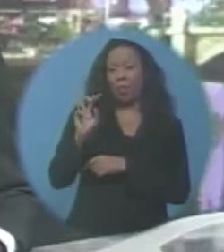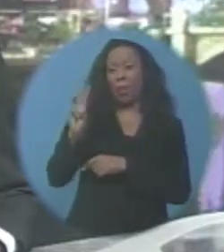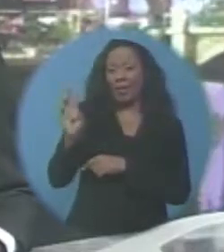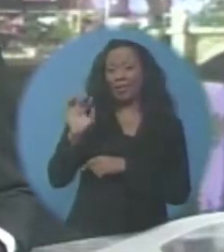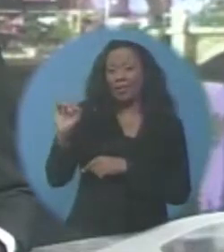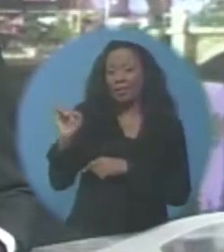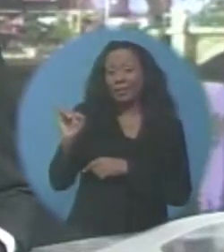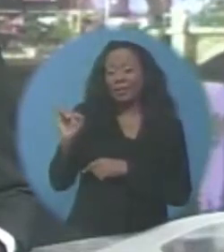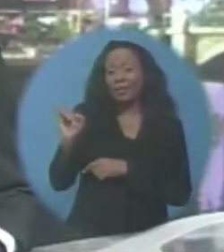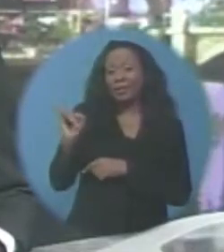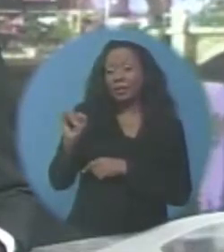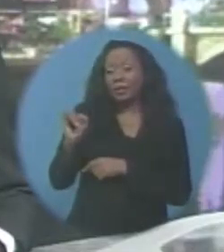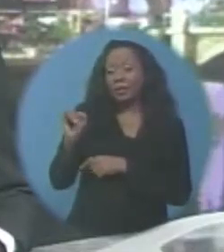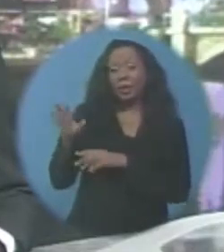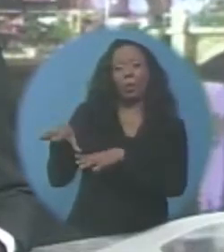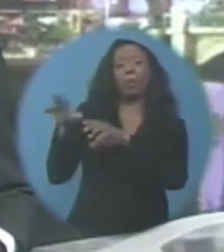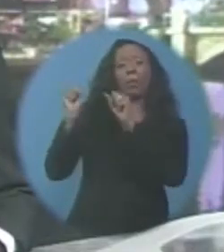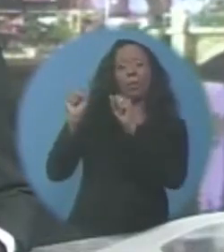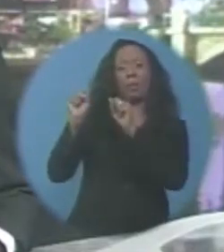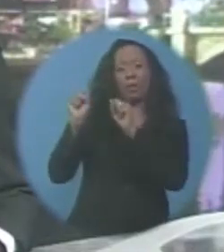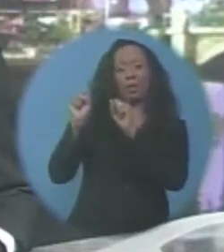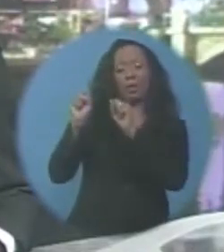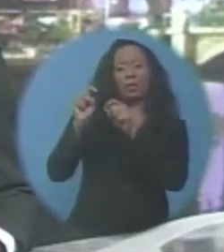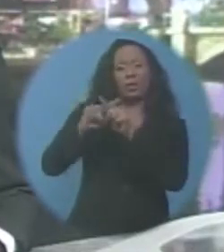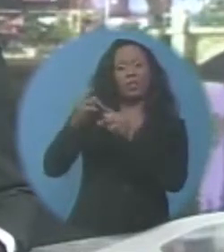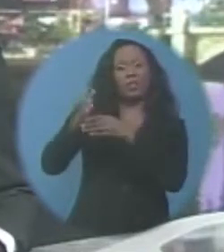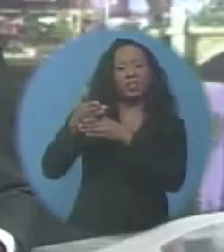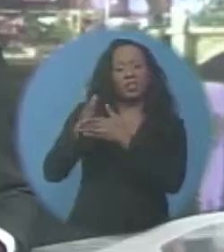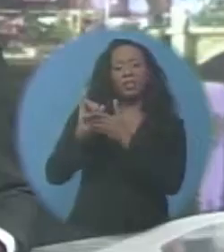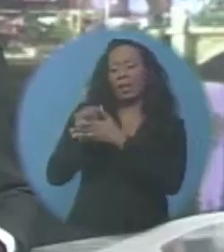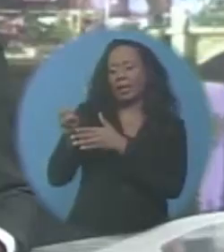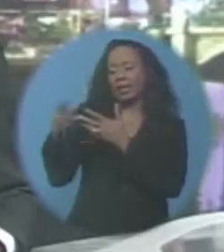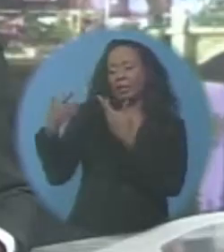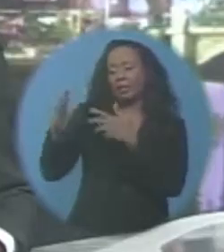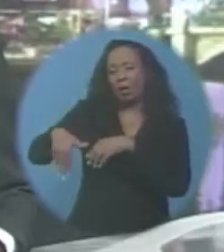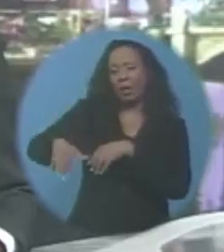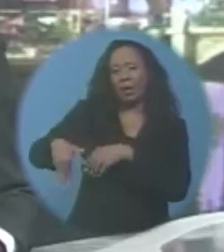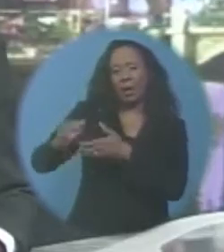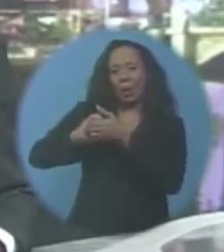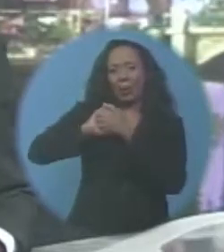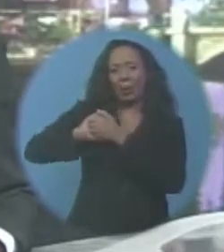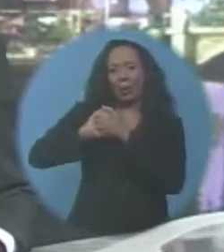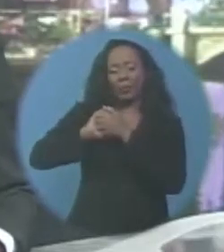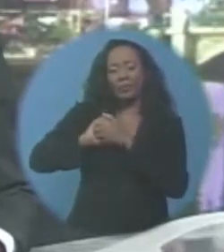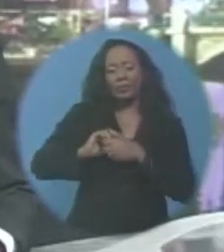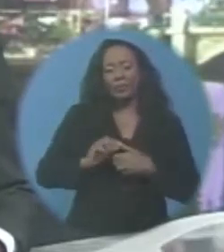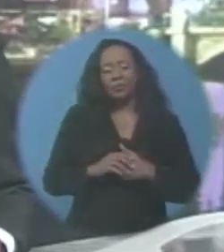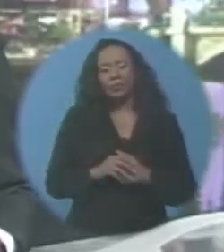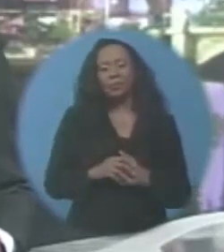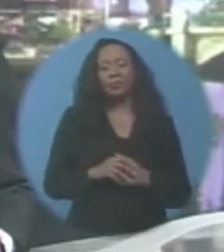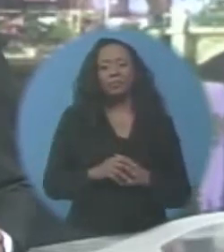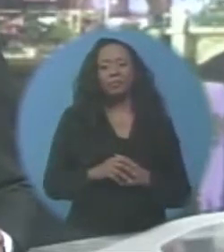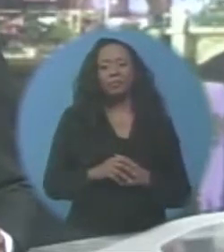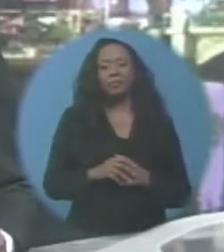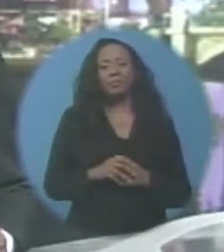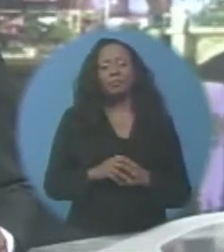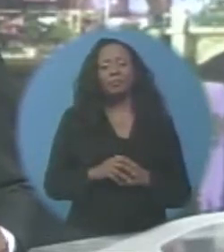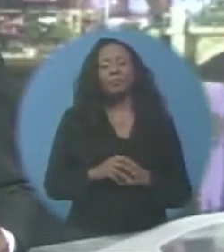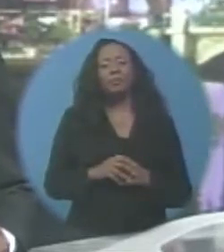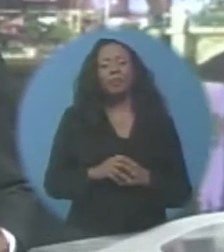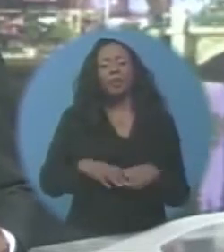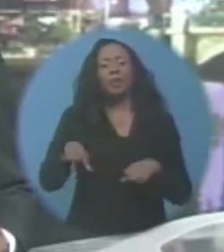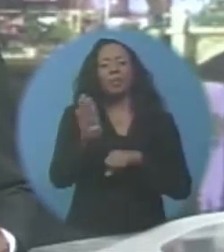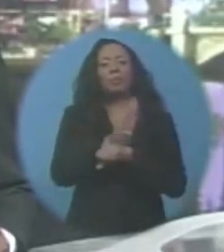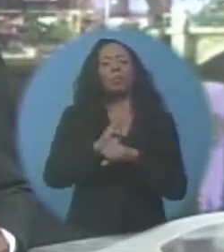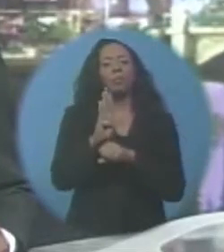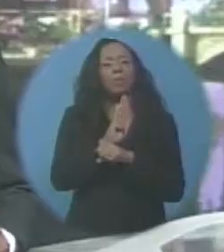outstanding common shares of Cable and Wireless Barbados that it does not already own by way of an amalgamation. And in other news, Barbados'